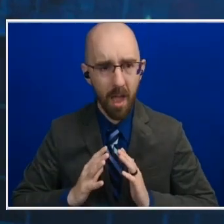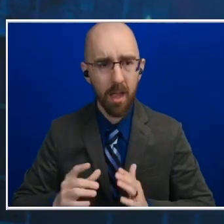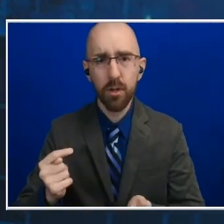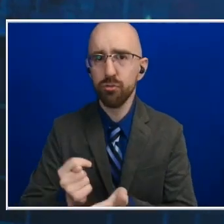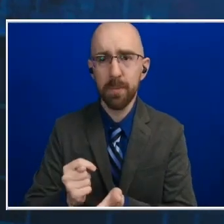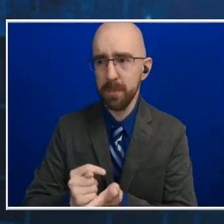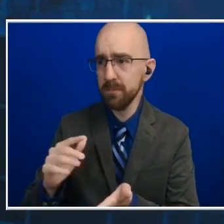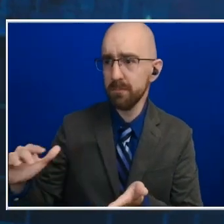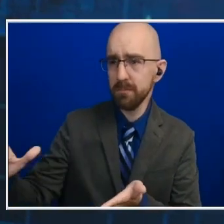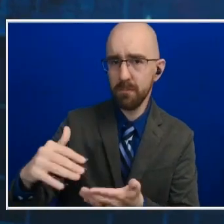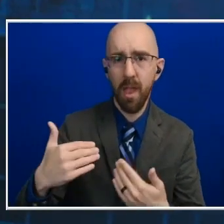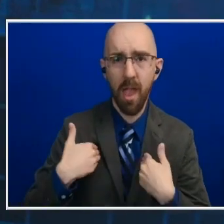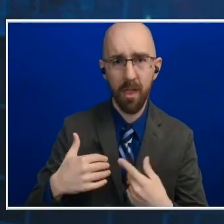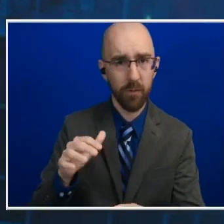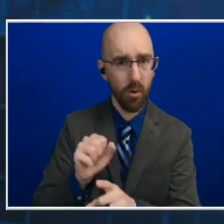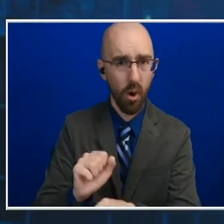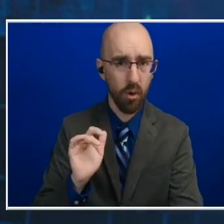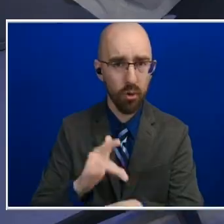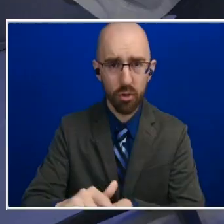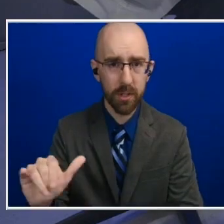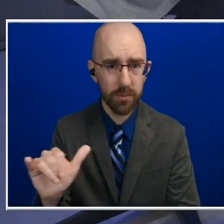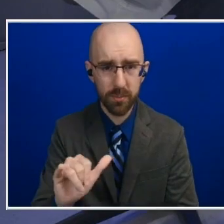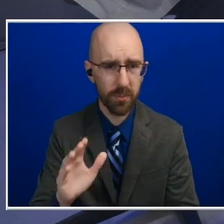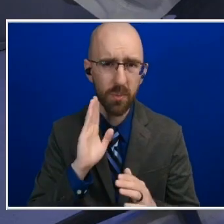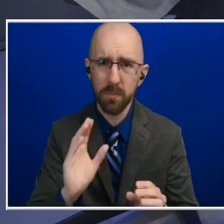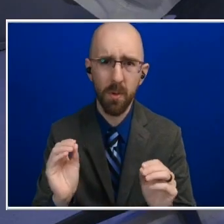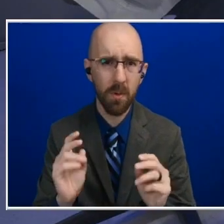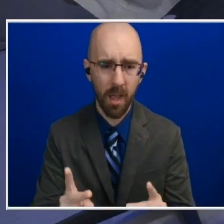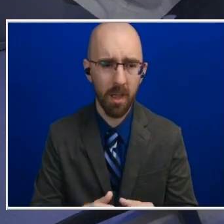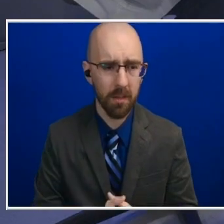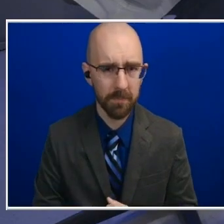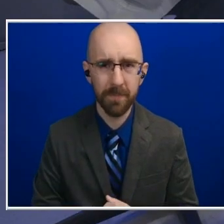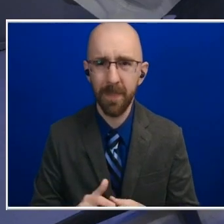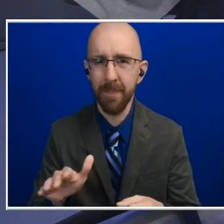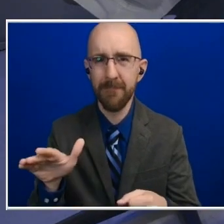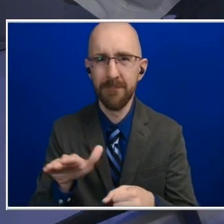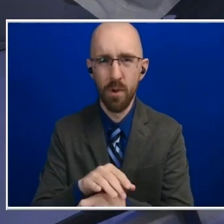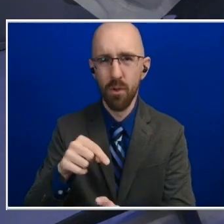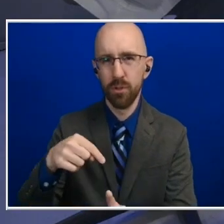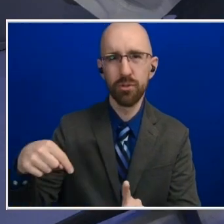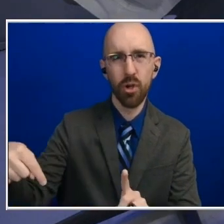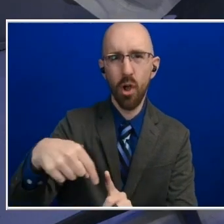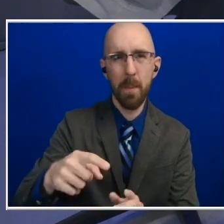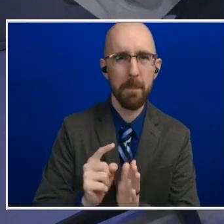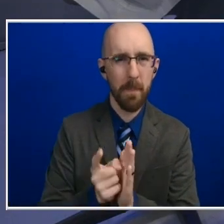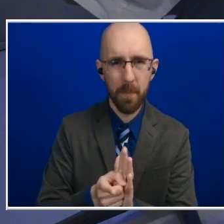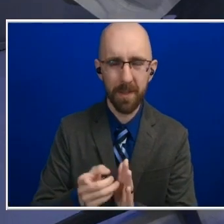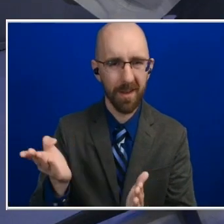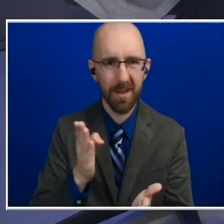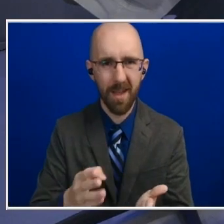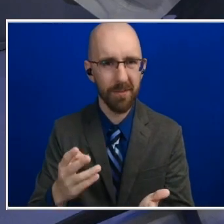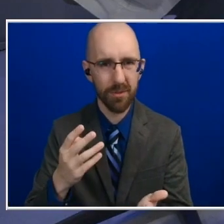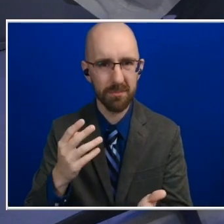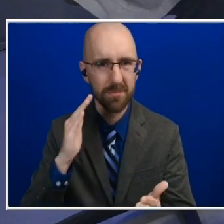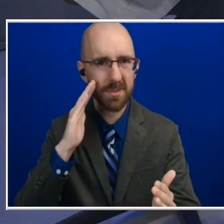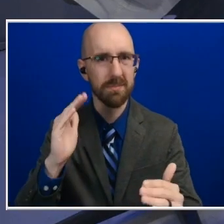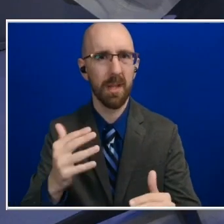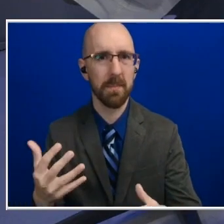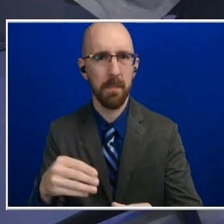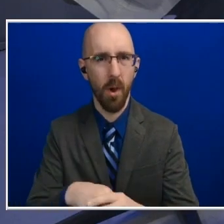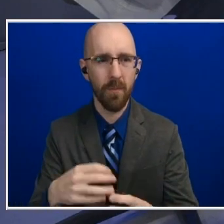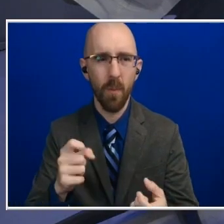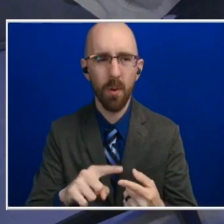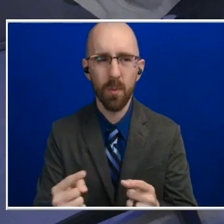early, you'll be okay. Yeah, these full circle moments that you never expected to be a part of. I want to go back to this because you were